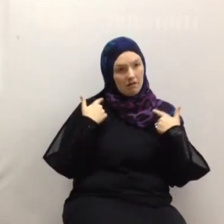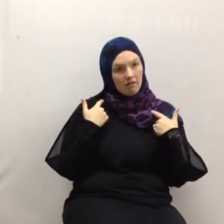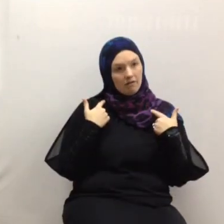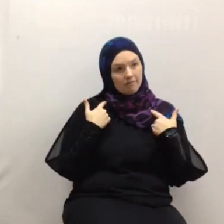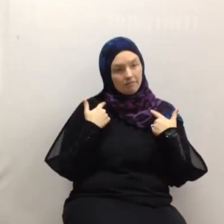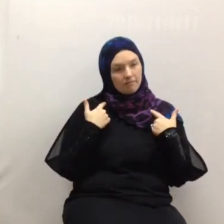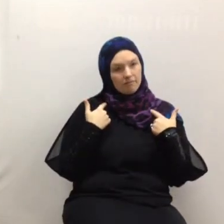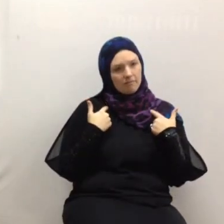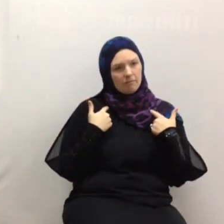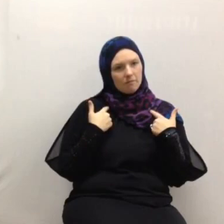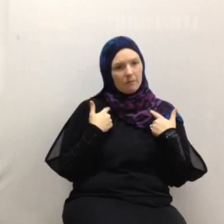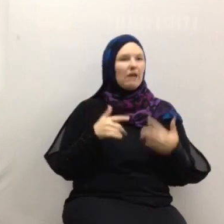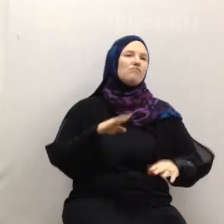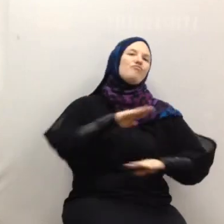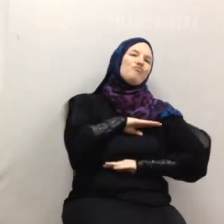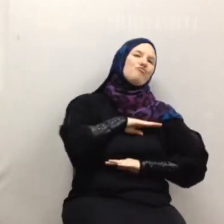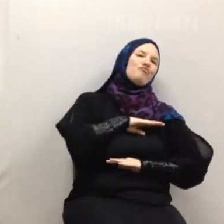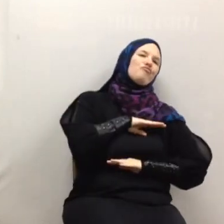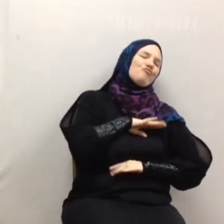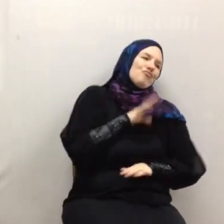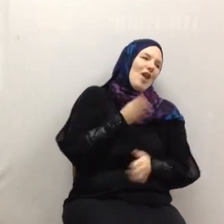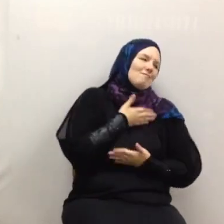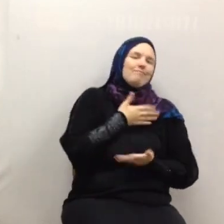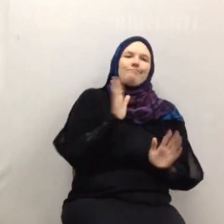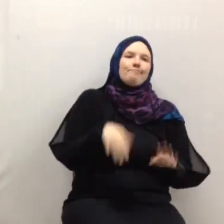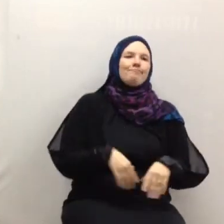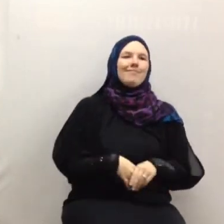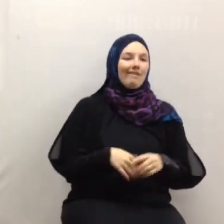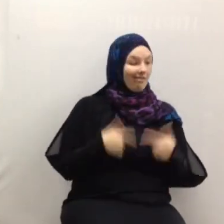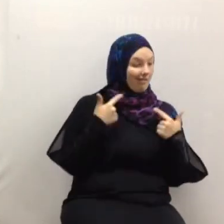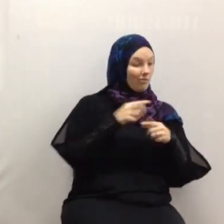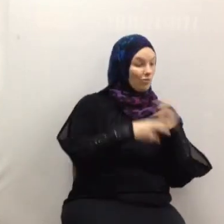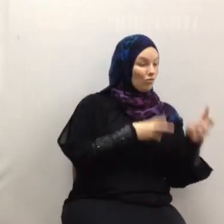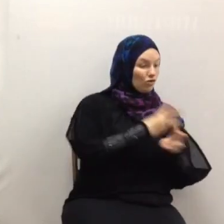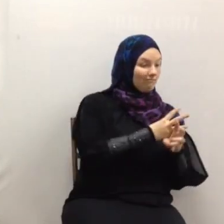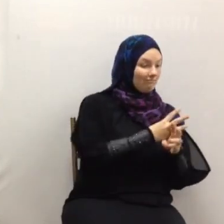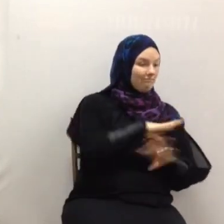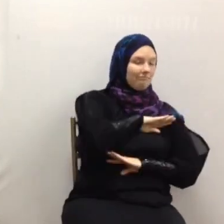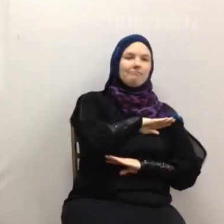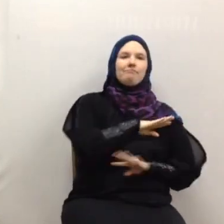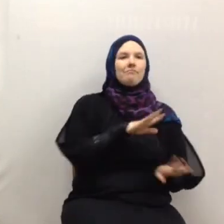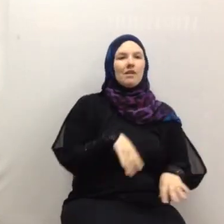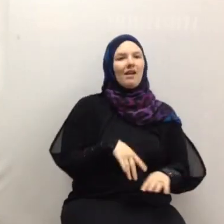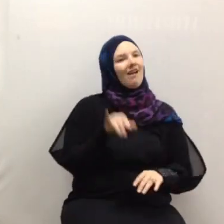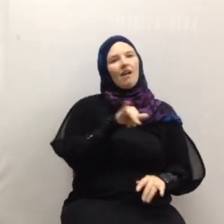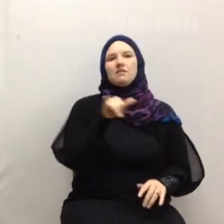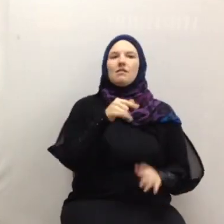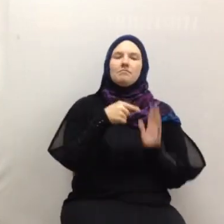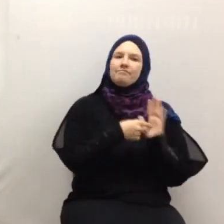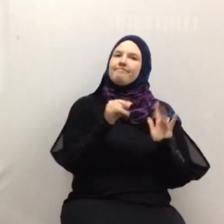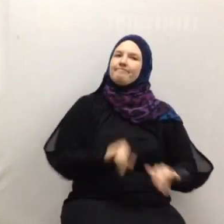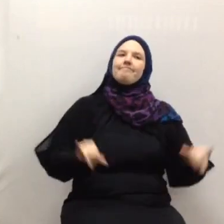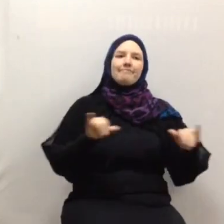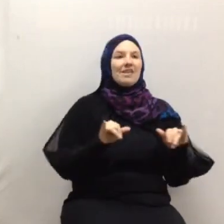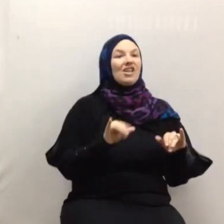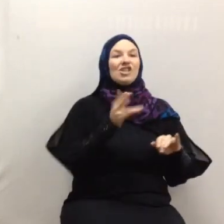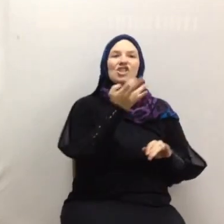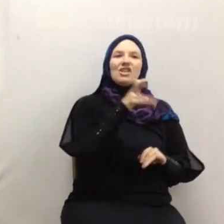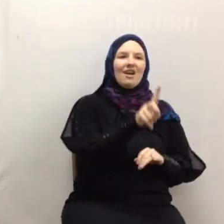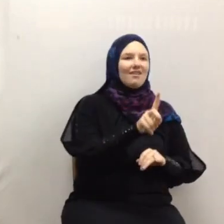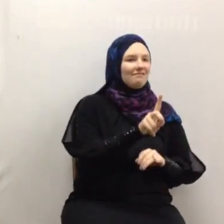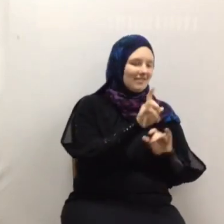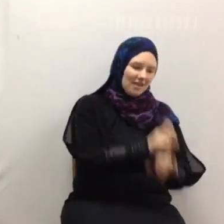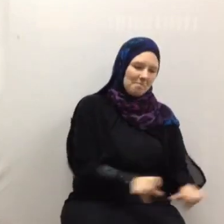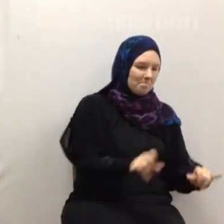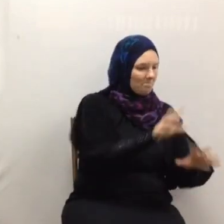it. As I always say, it is like a child. You give a child a gift, he runs with